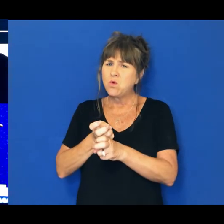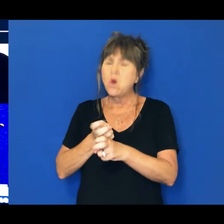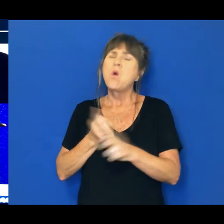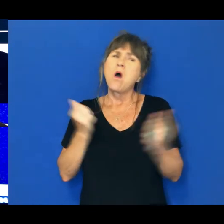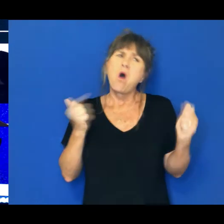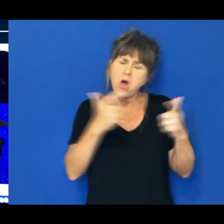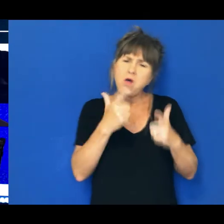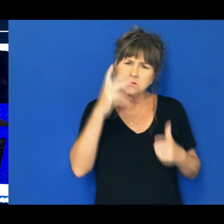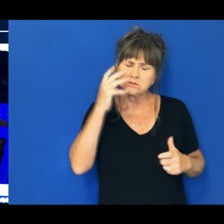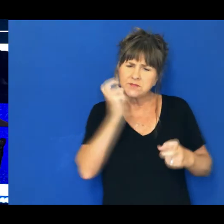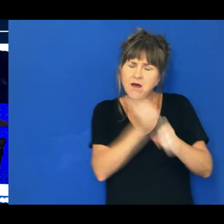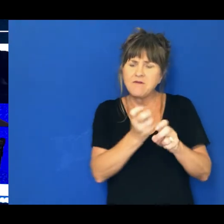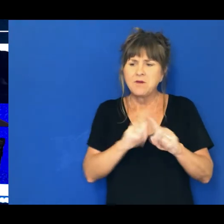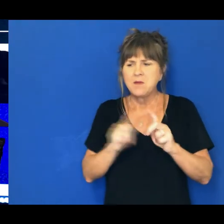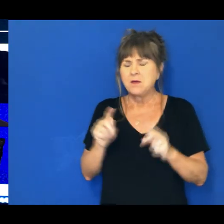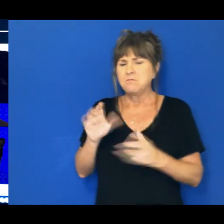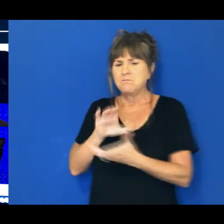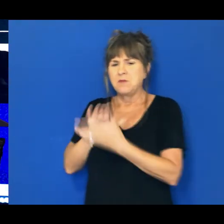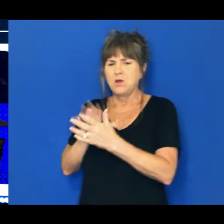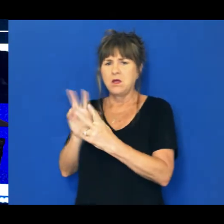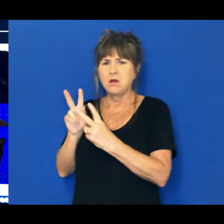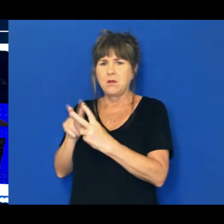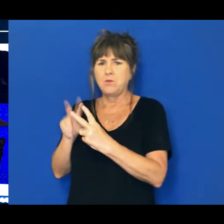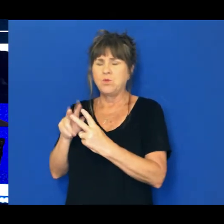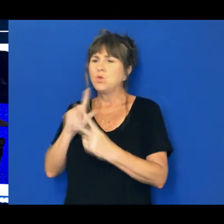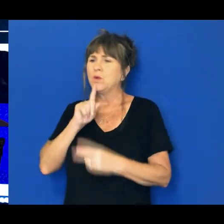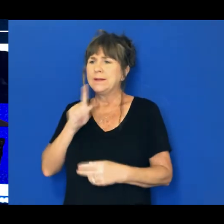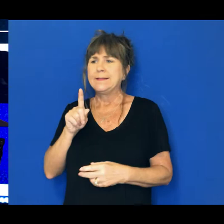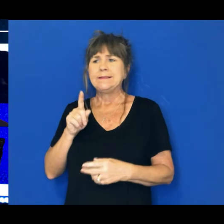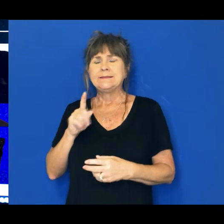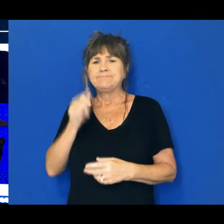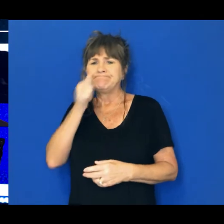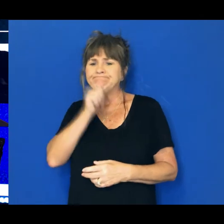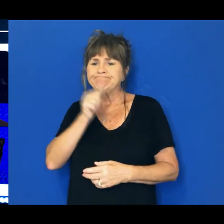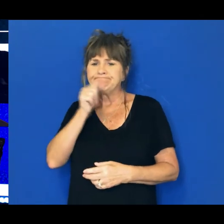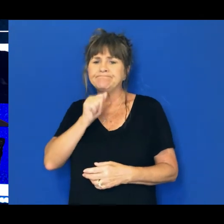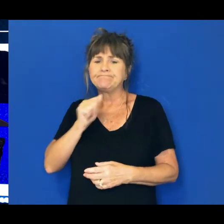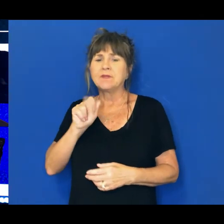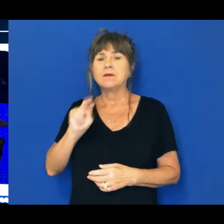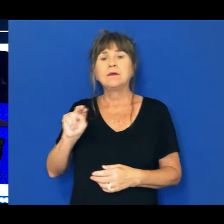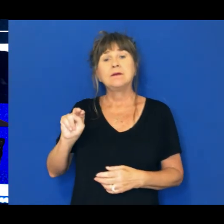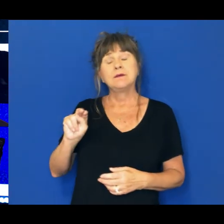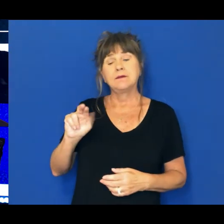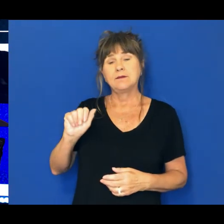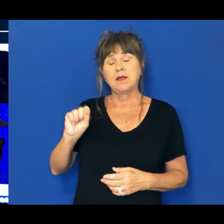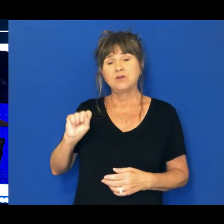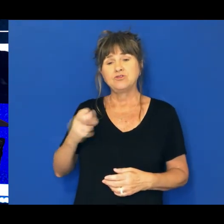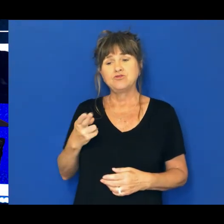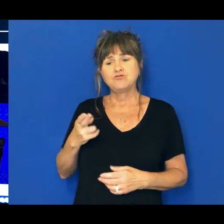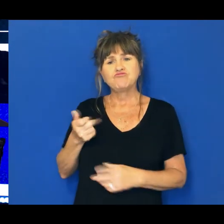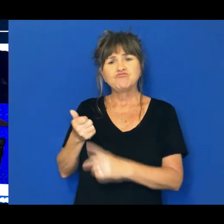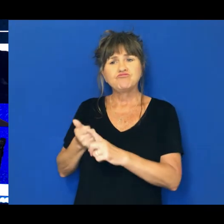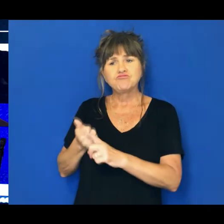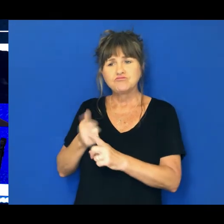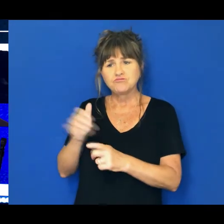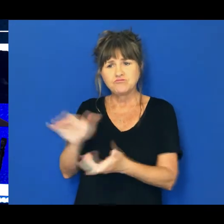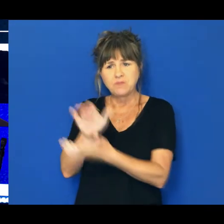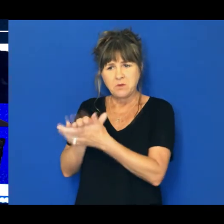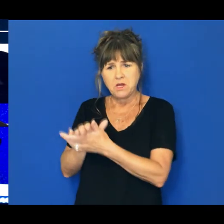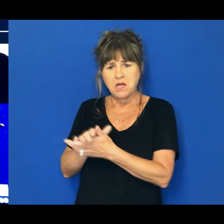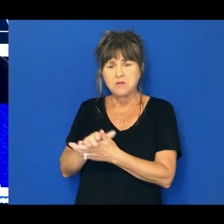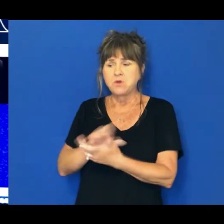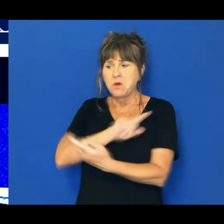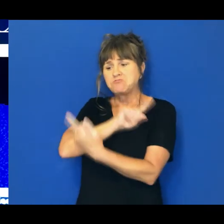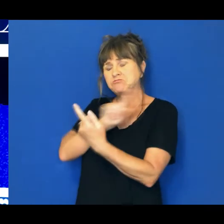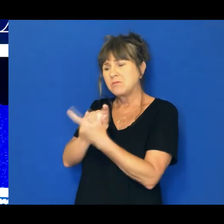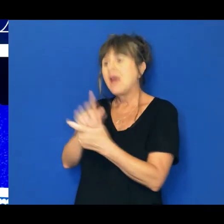that your time wasn't more difficult, but certainly married couples went through it. And Nash was a married guy, and I see him coming, and I just say, hey, Nash, what's up,